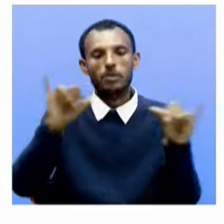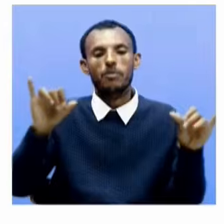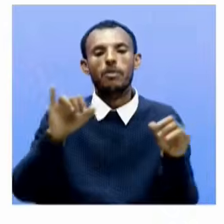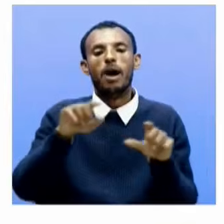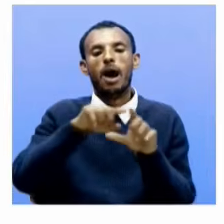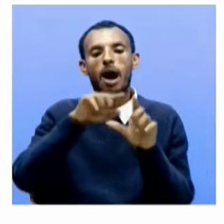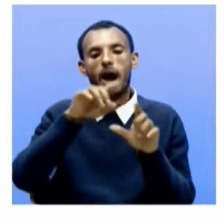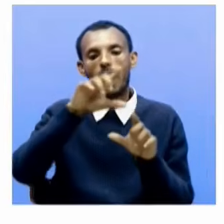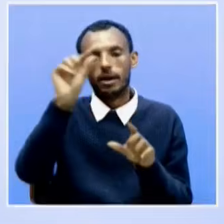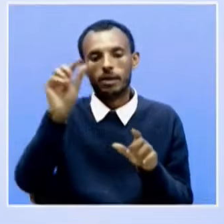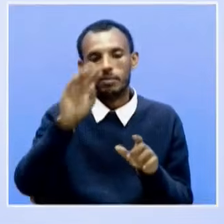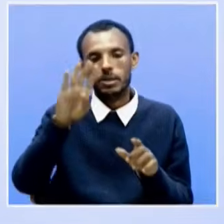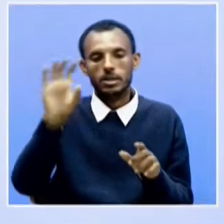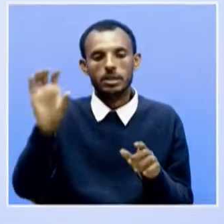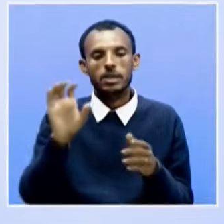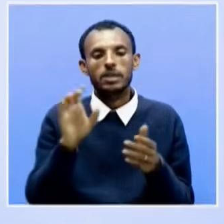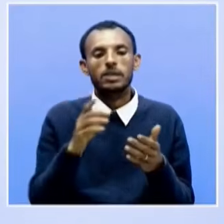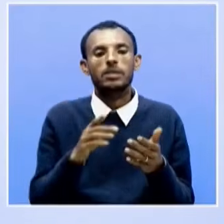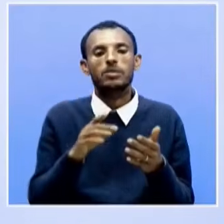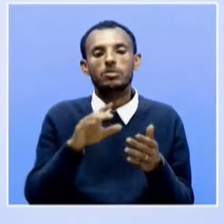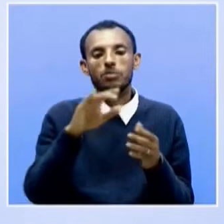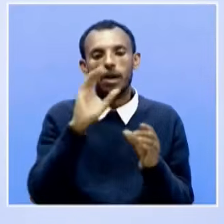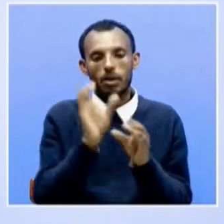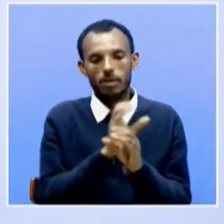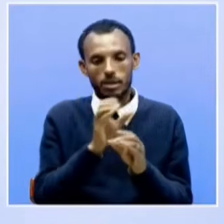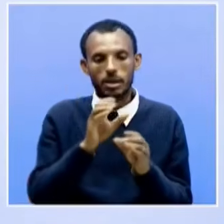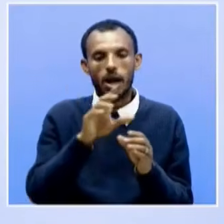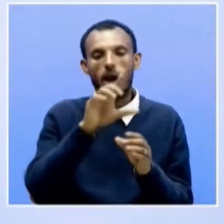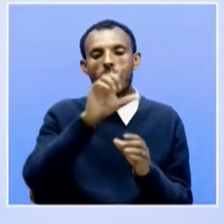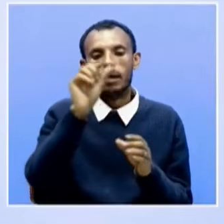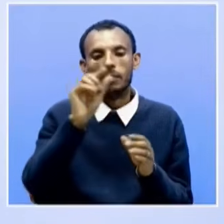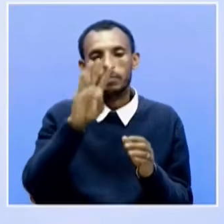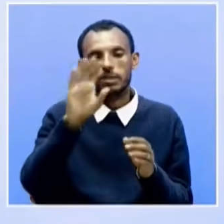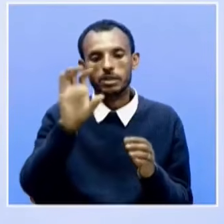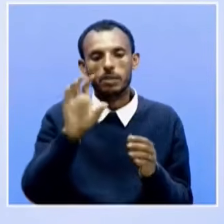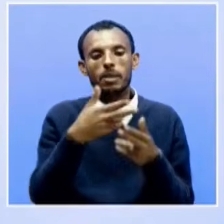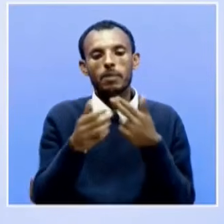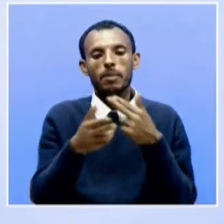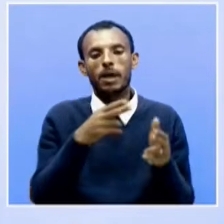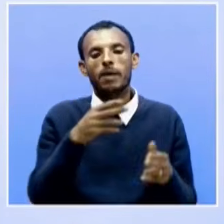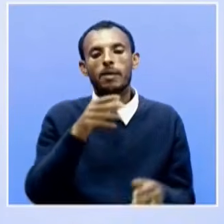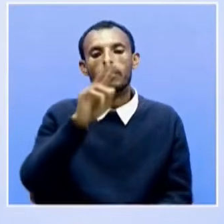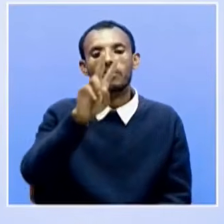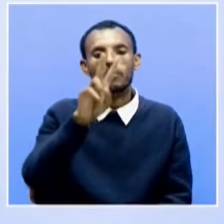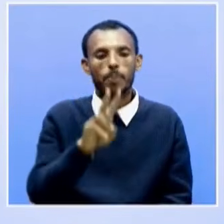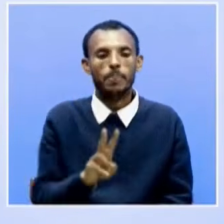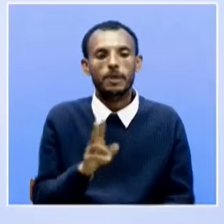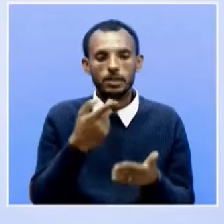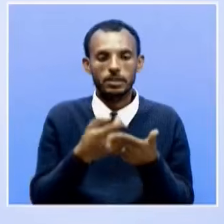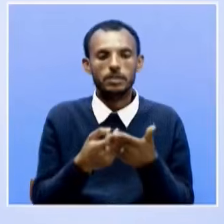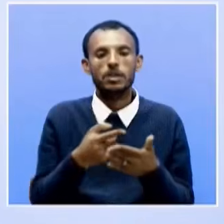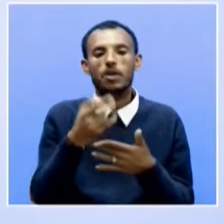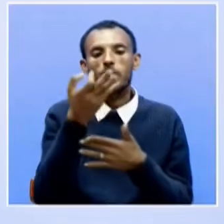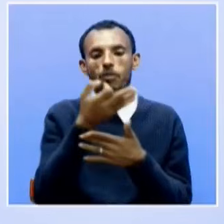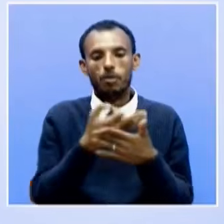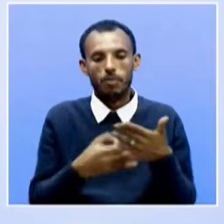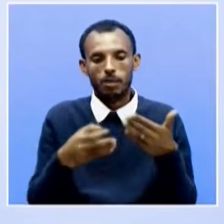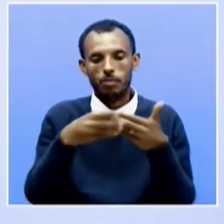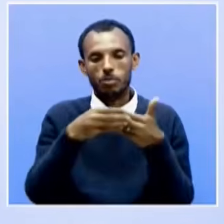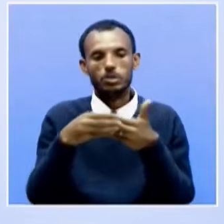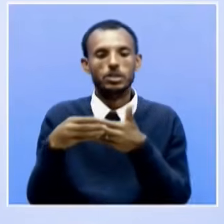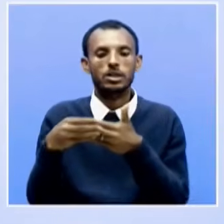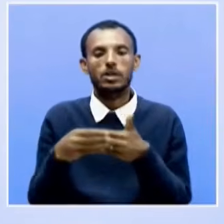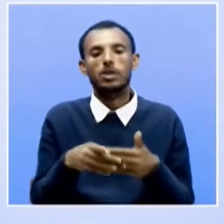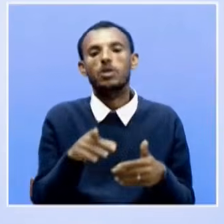to calculate this arc BC, you can multiply both sides by 2, right? This is a formal procedure, but